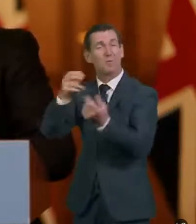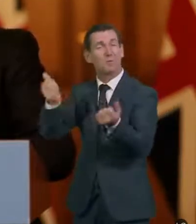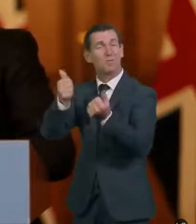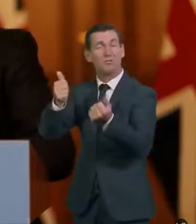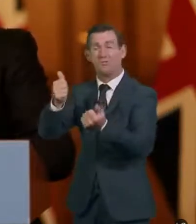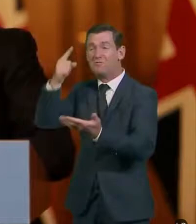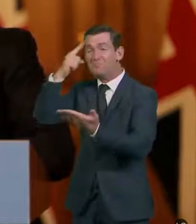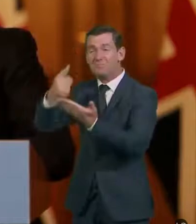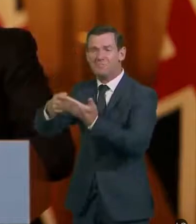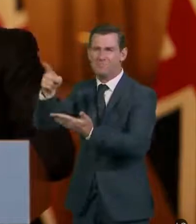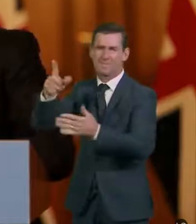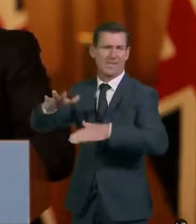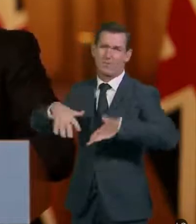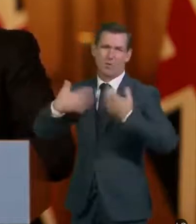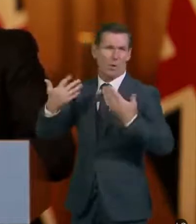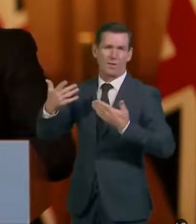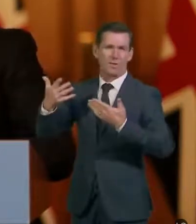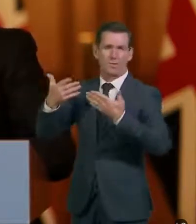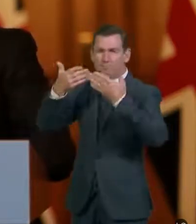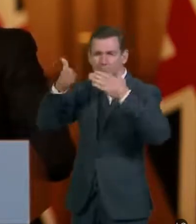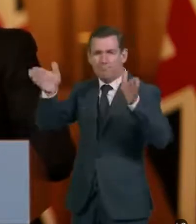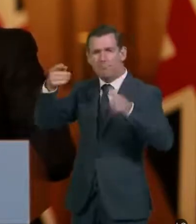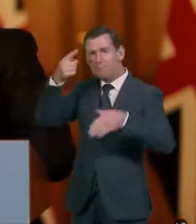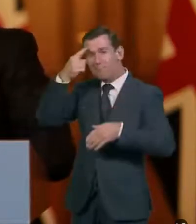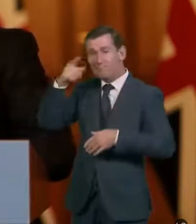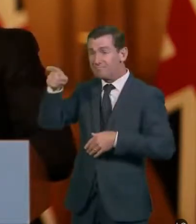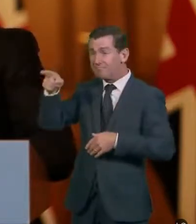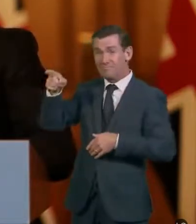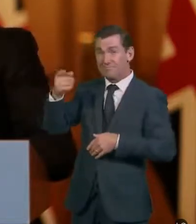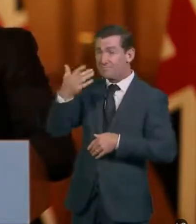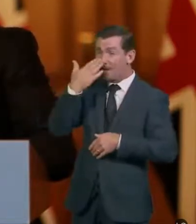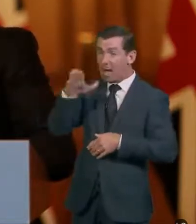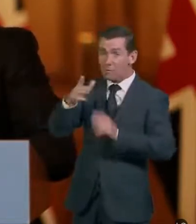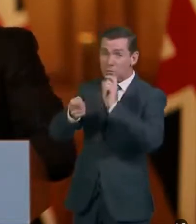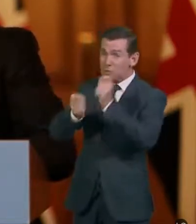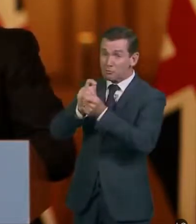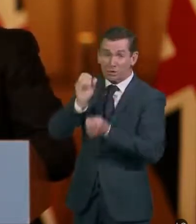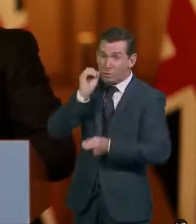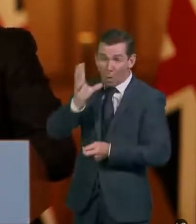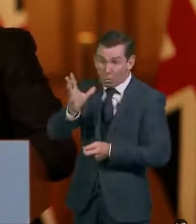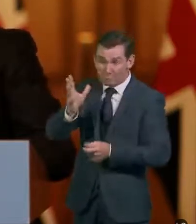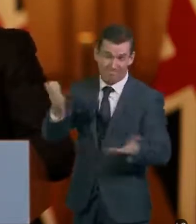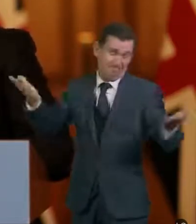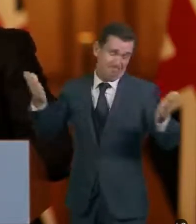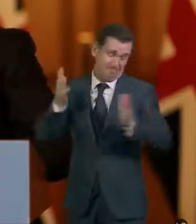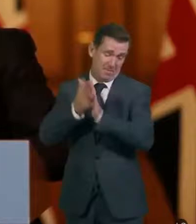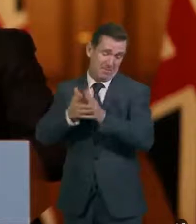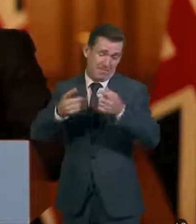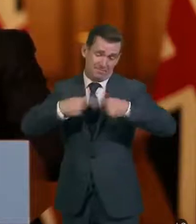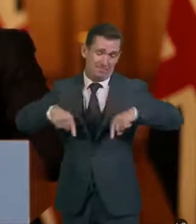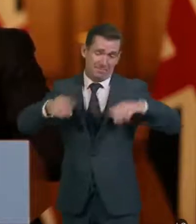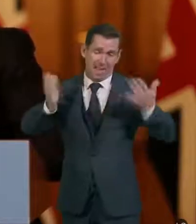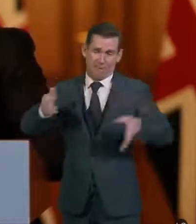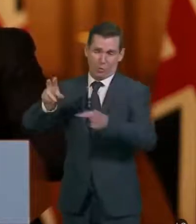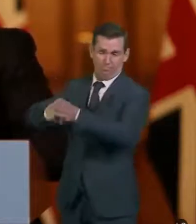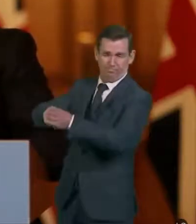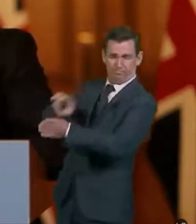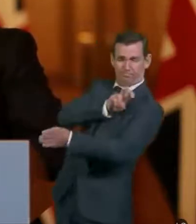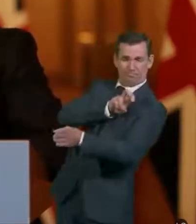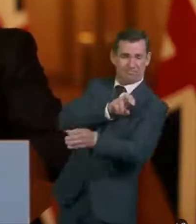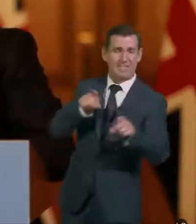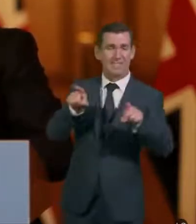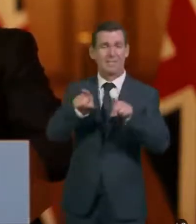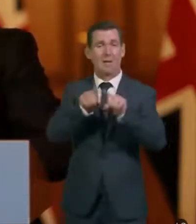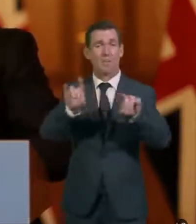that fundamentally changes. Then we're going to have to come out on Australian terms, but we'll prosper